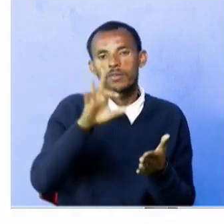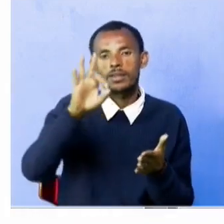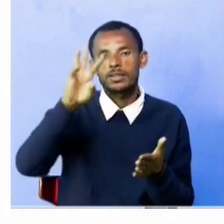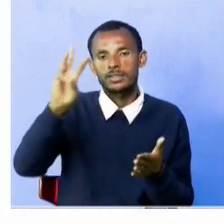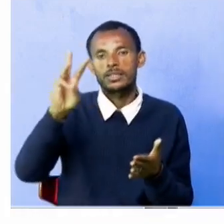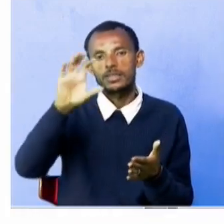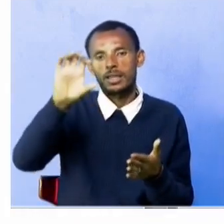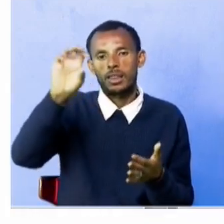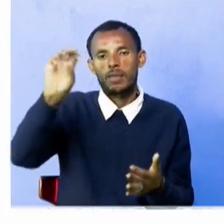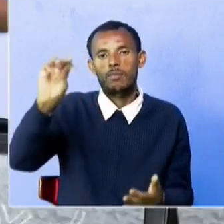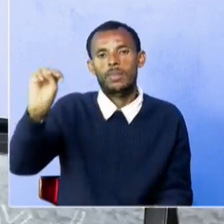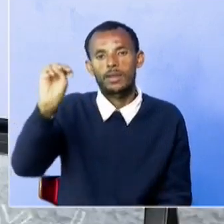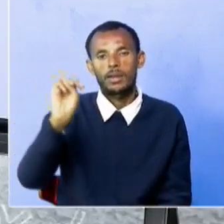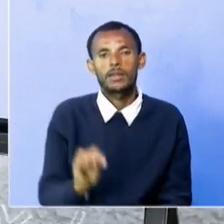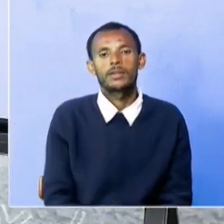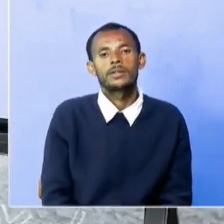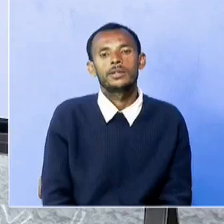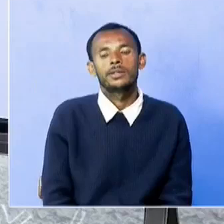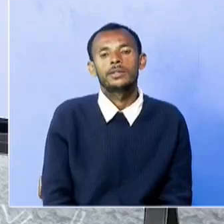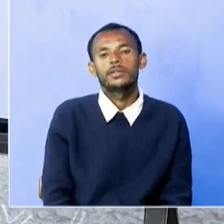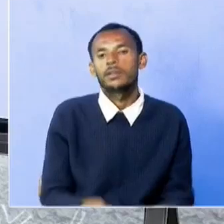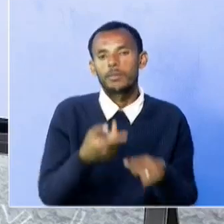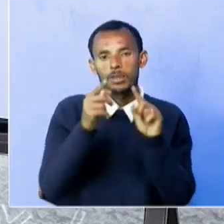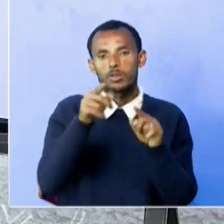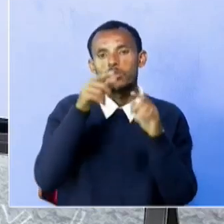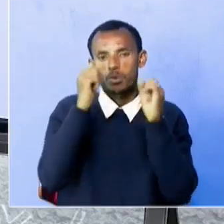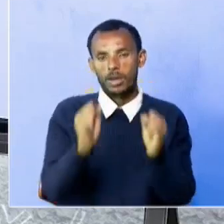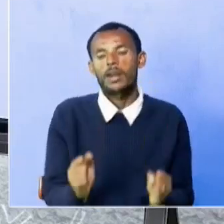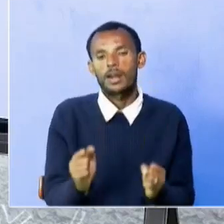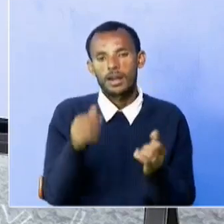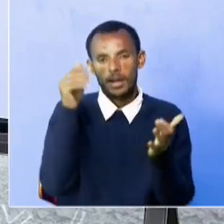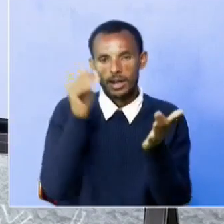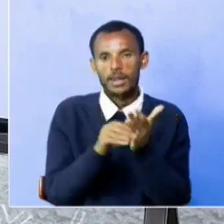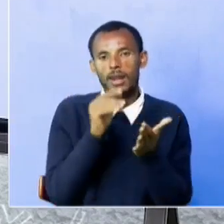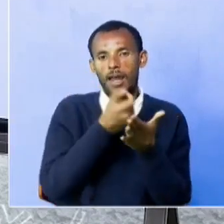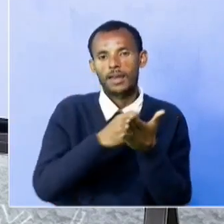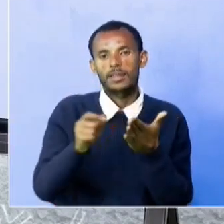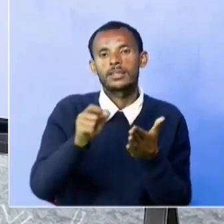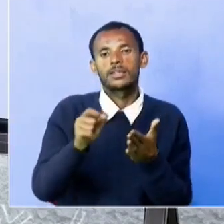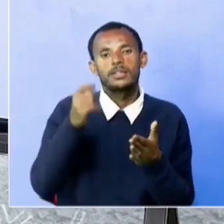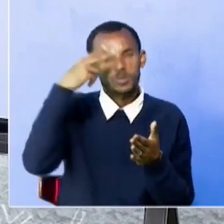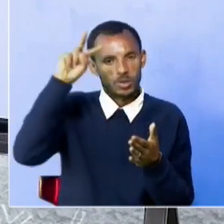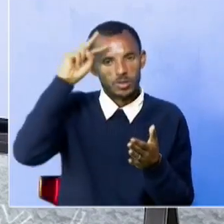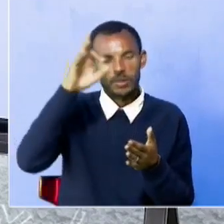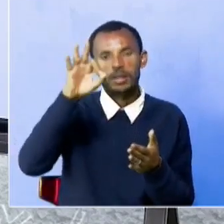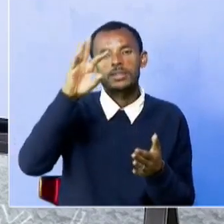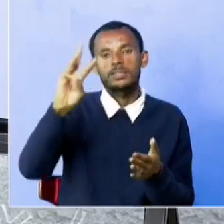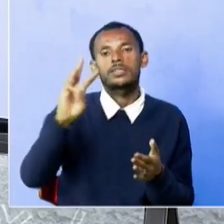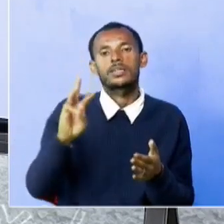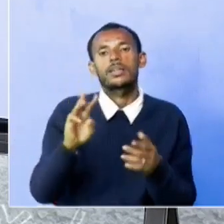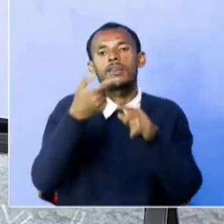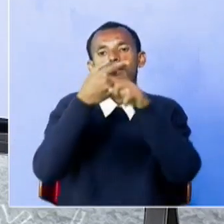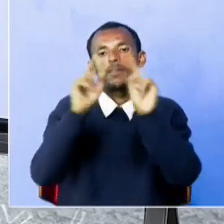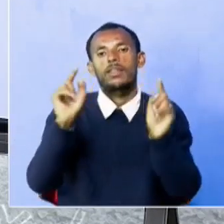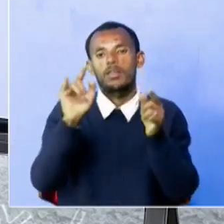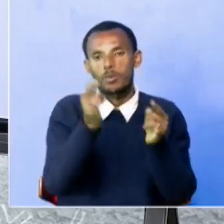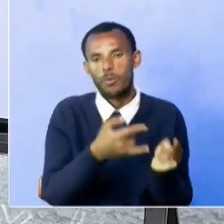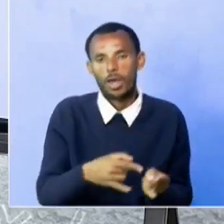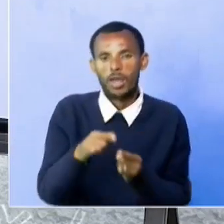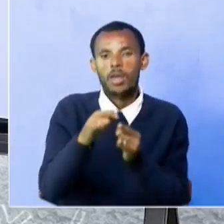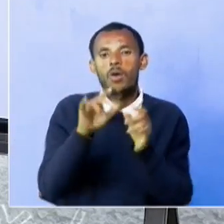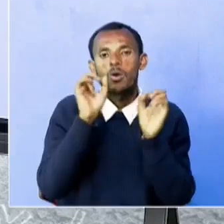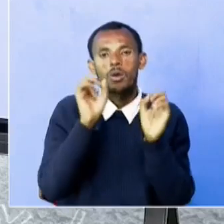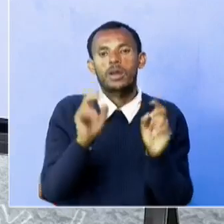96 centimeter. But you can rewrite square root of 96 in a certain different ways.